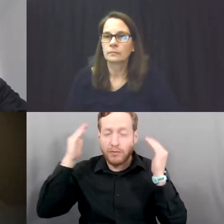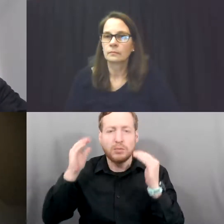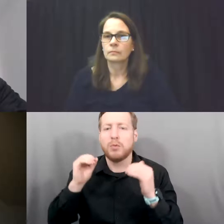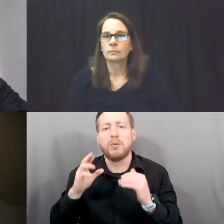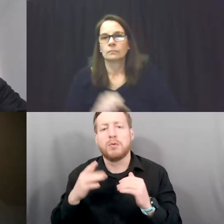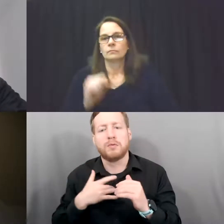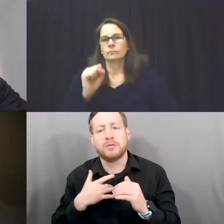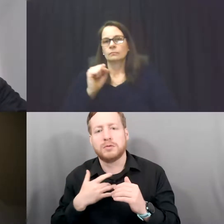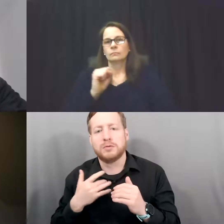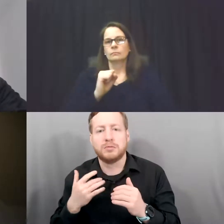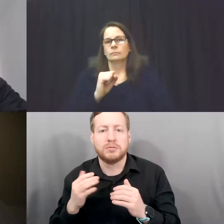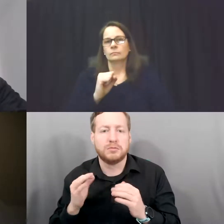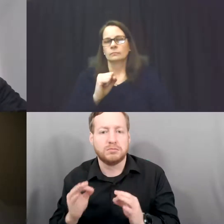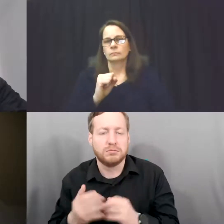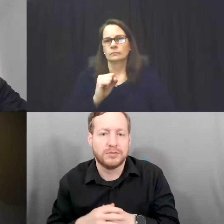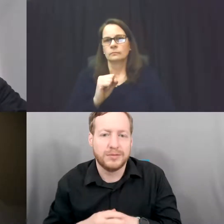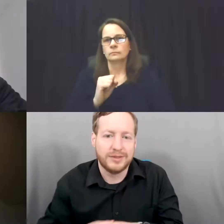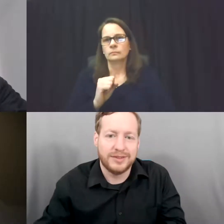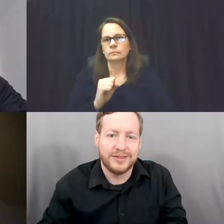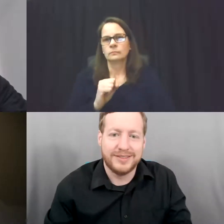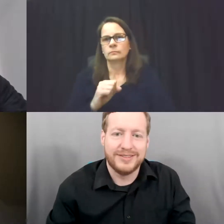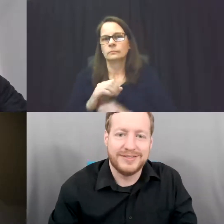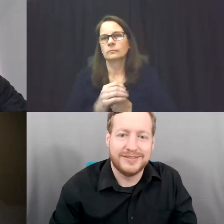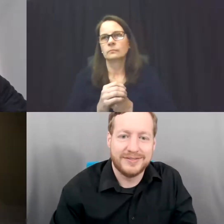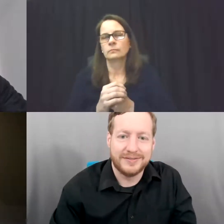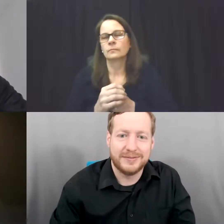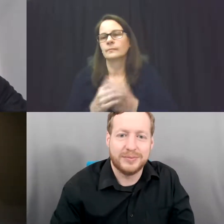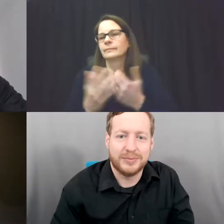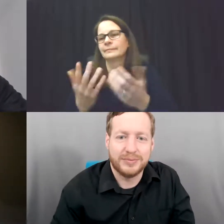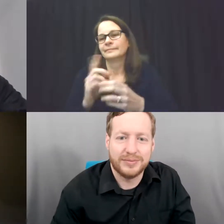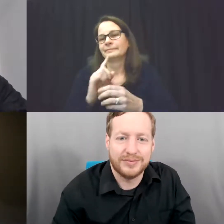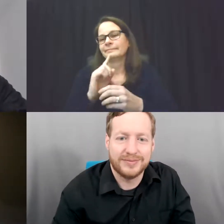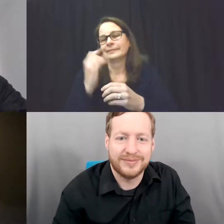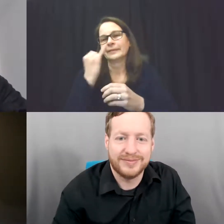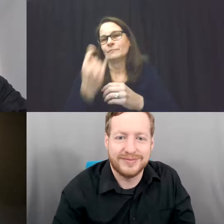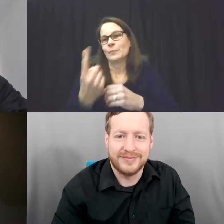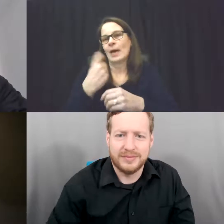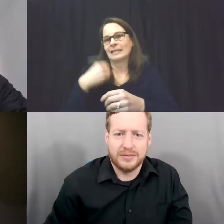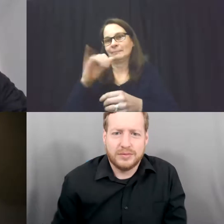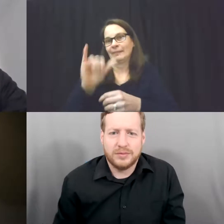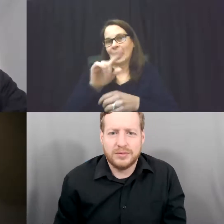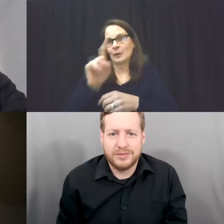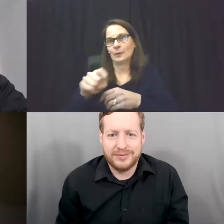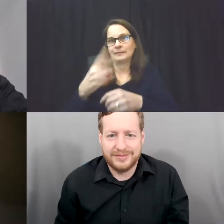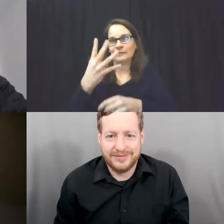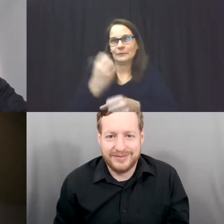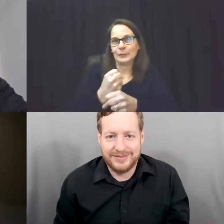is there some, do you feel like you can handle the load, or is it overwhelming, or what?